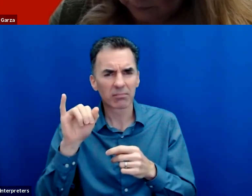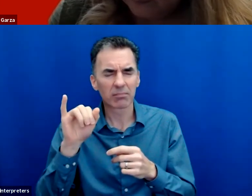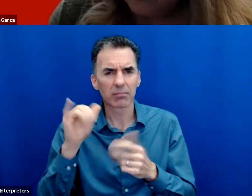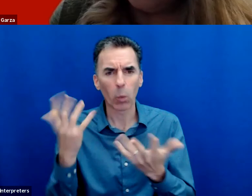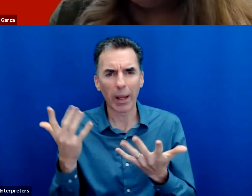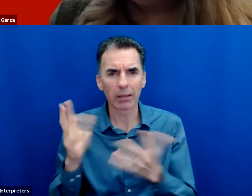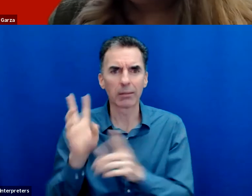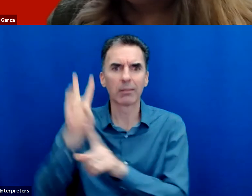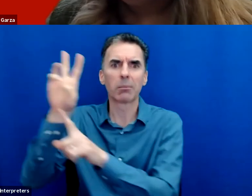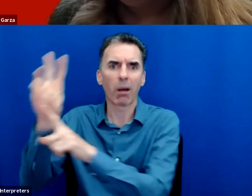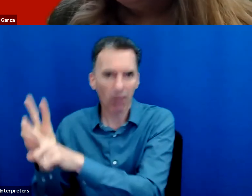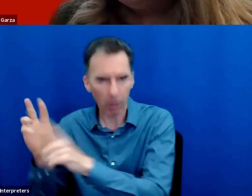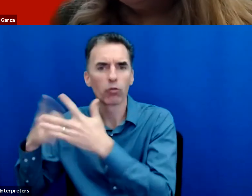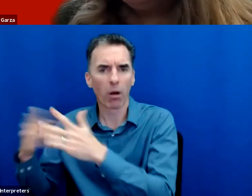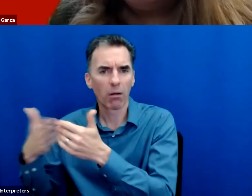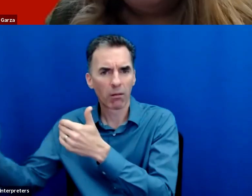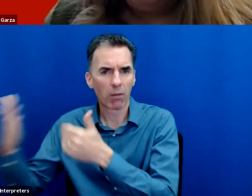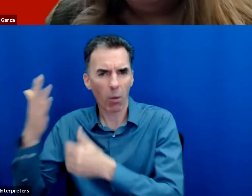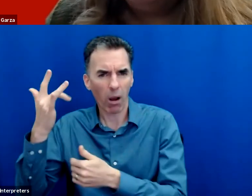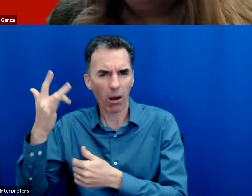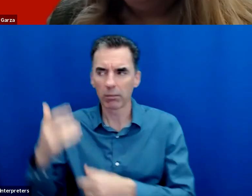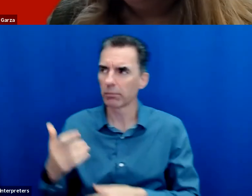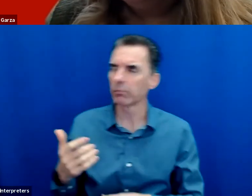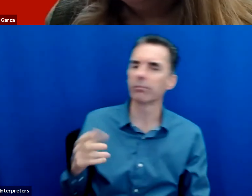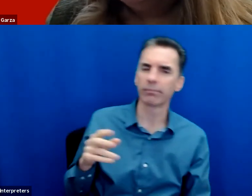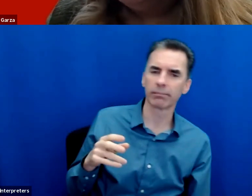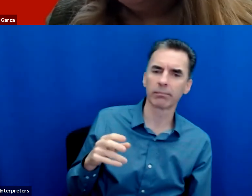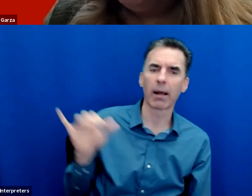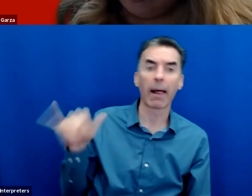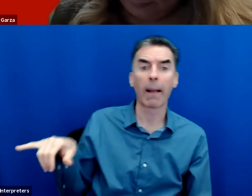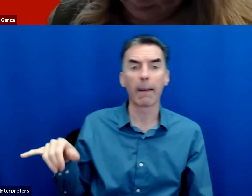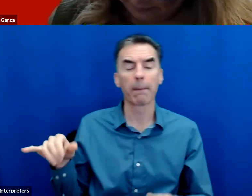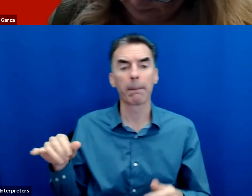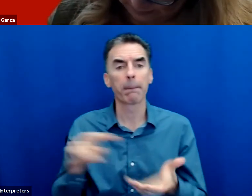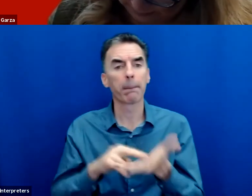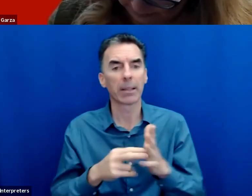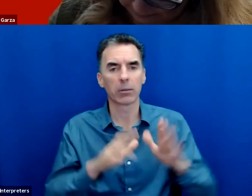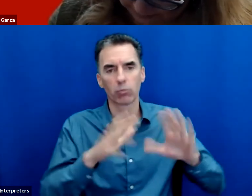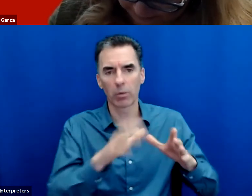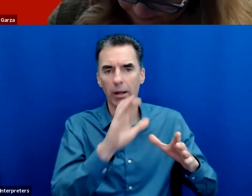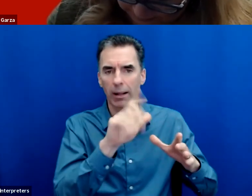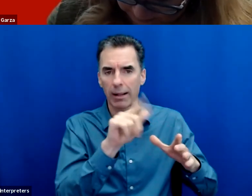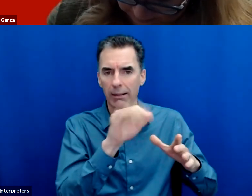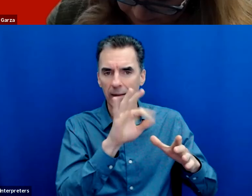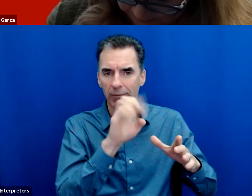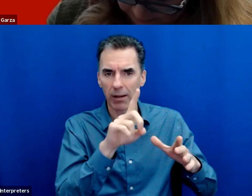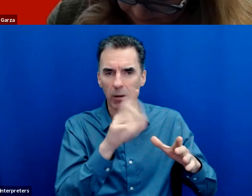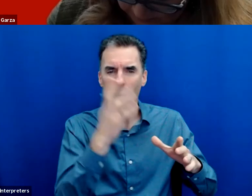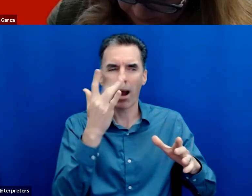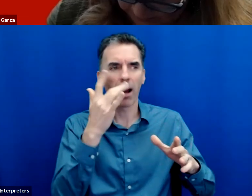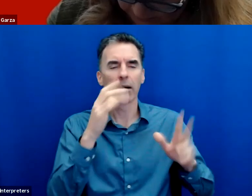hire? So that only applies to our classified members, and that is the